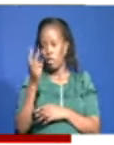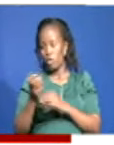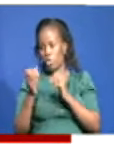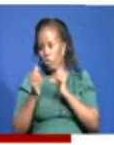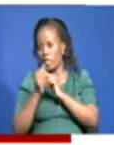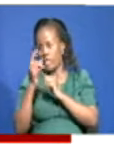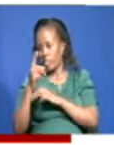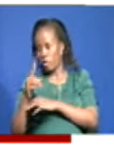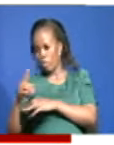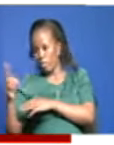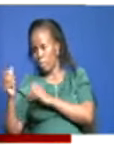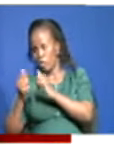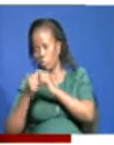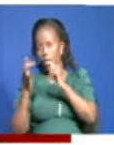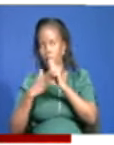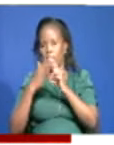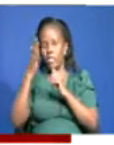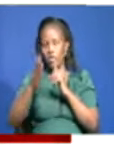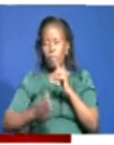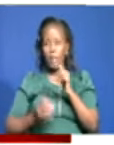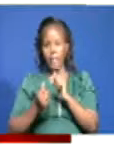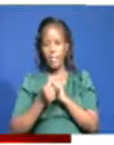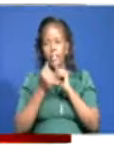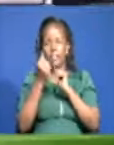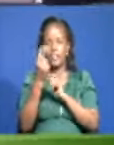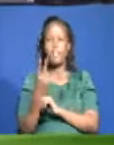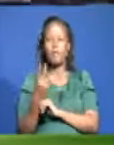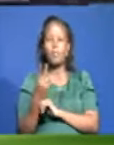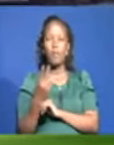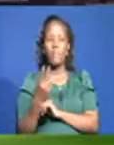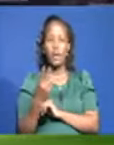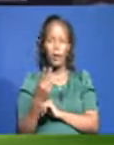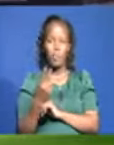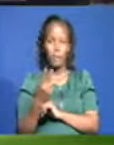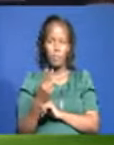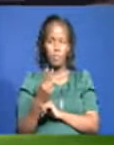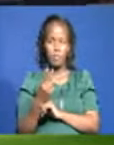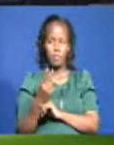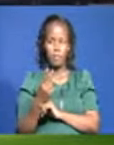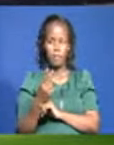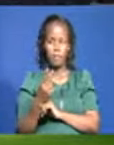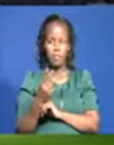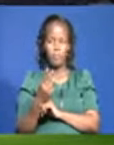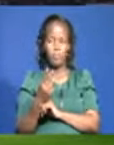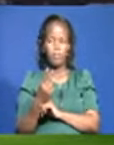of December 2022. World Cup, Eco KBC. Hiya, hiya.